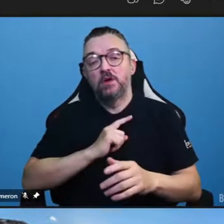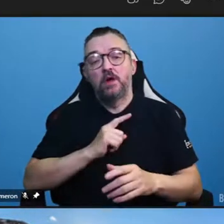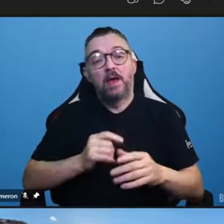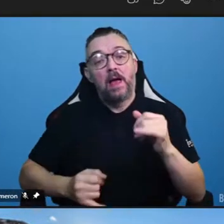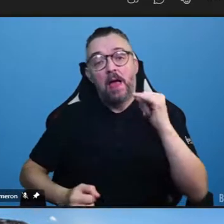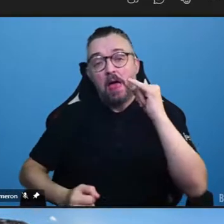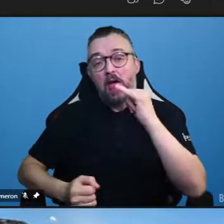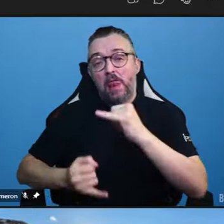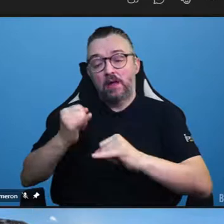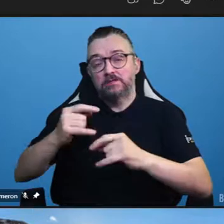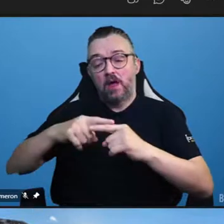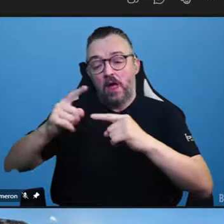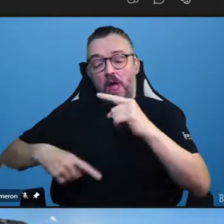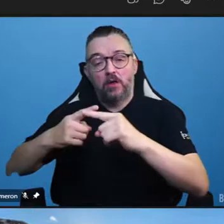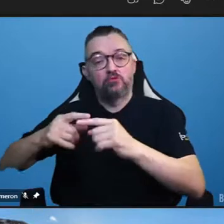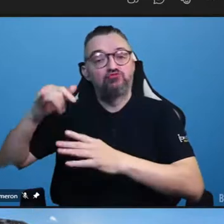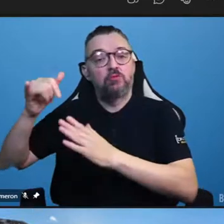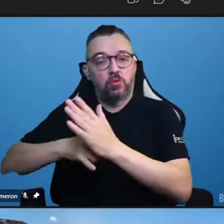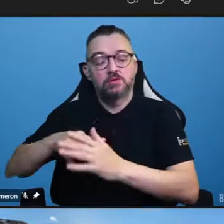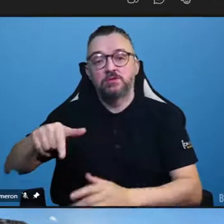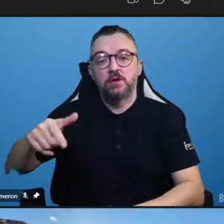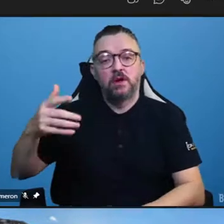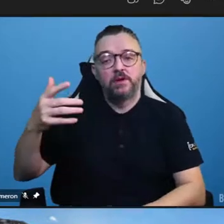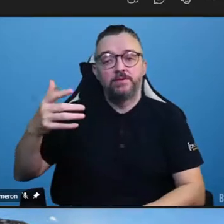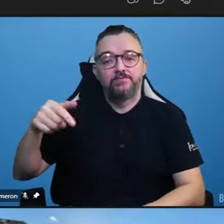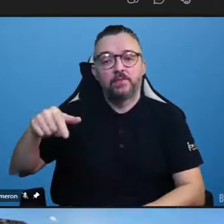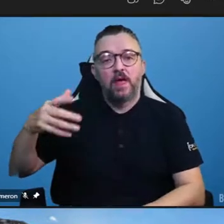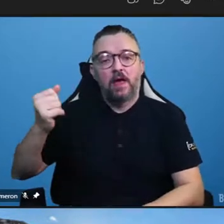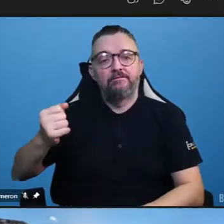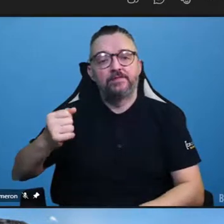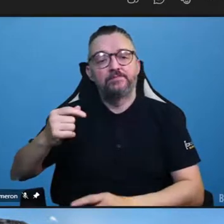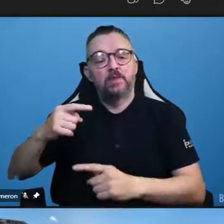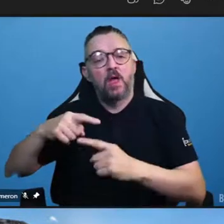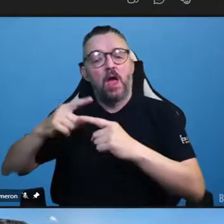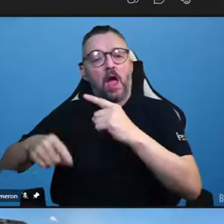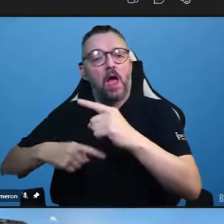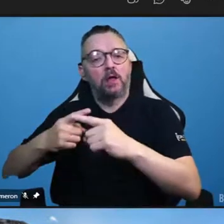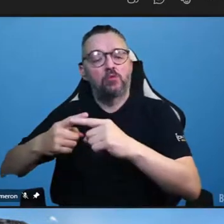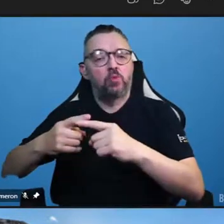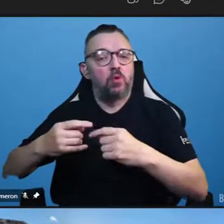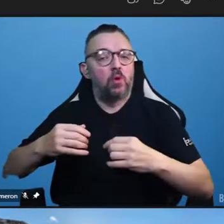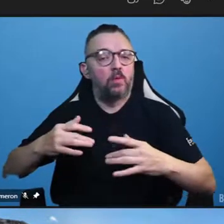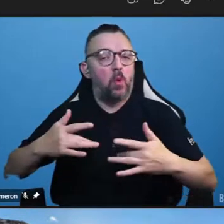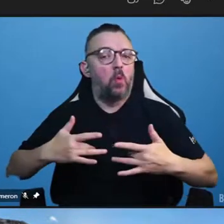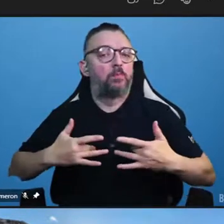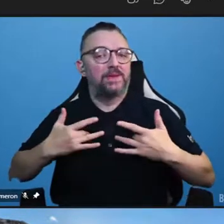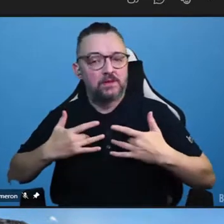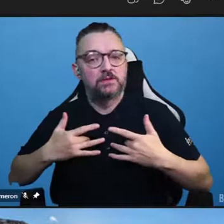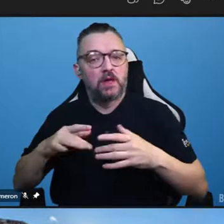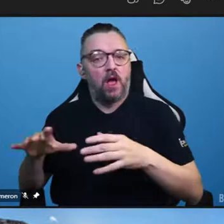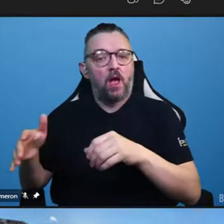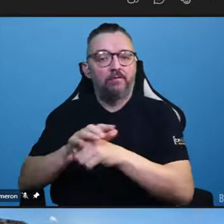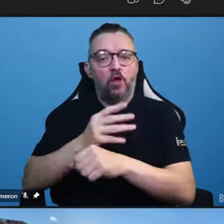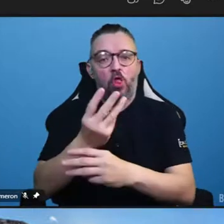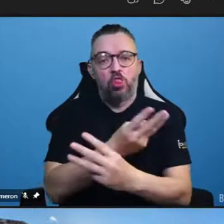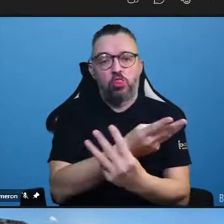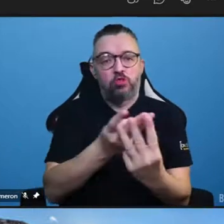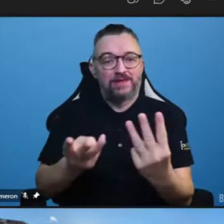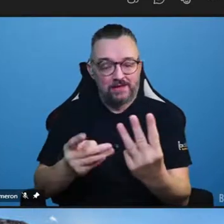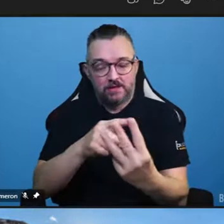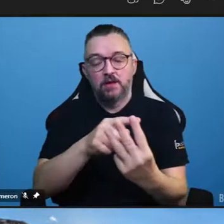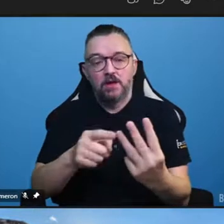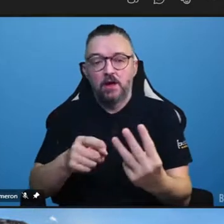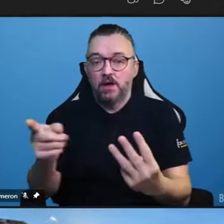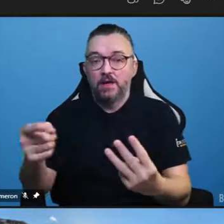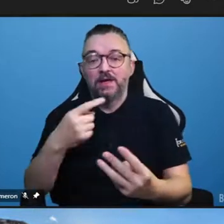an annual report, produces an annual report, an annual opinion across those three areas. And what Appendix 3 is doing is setting out how